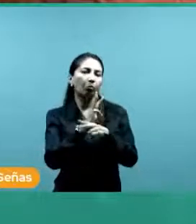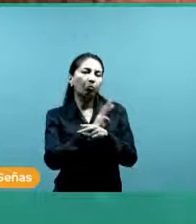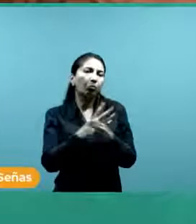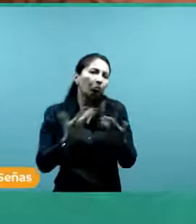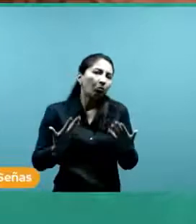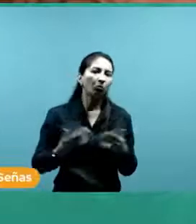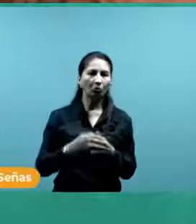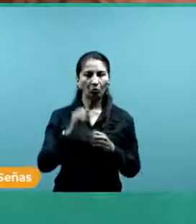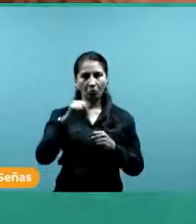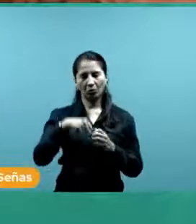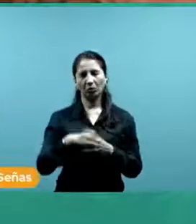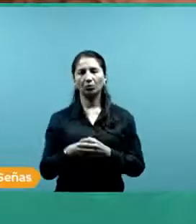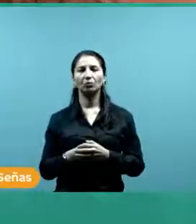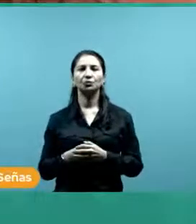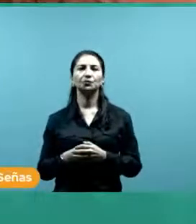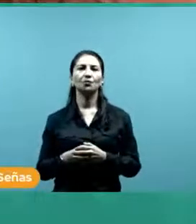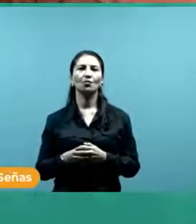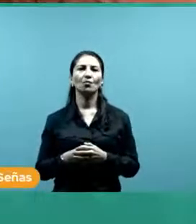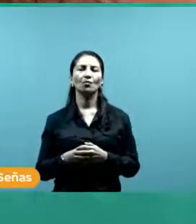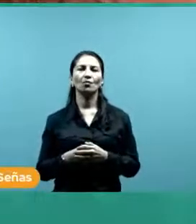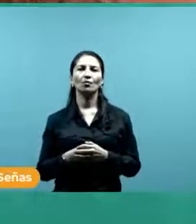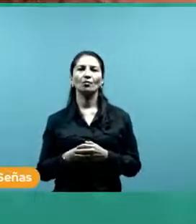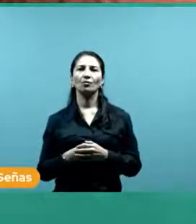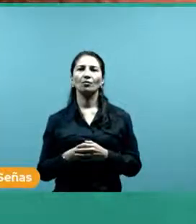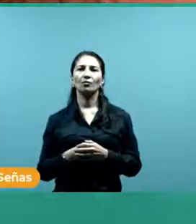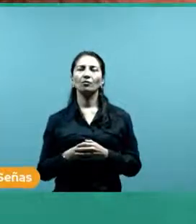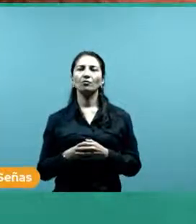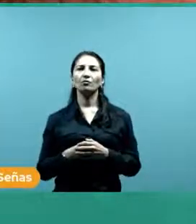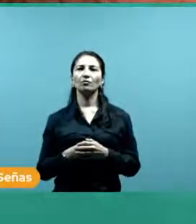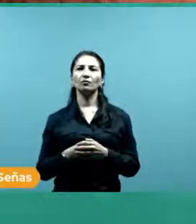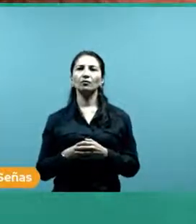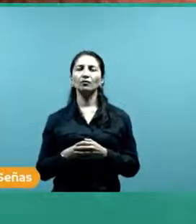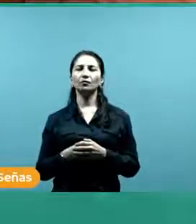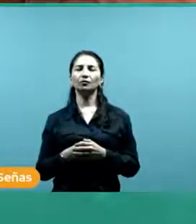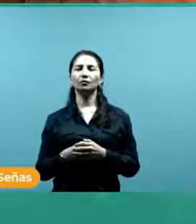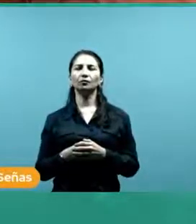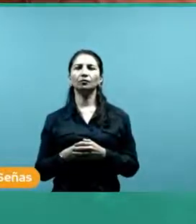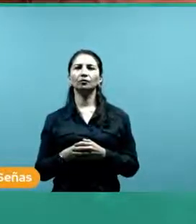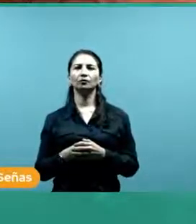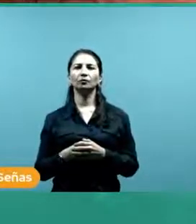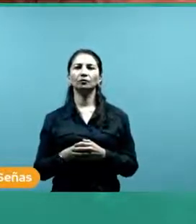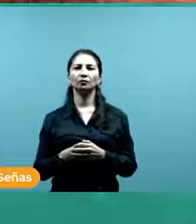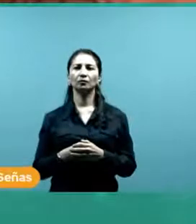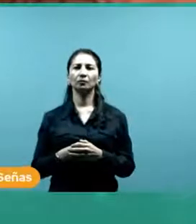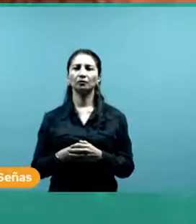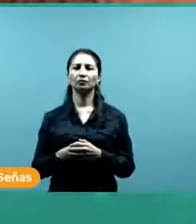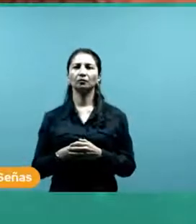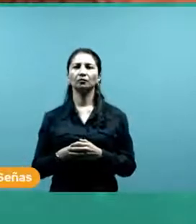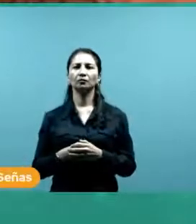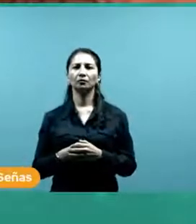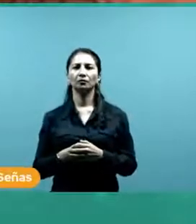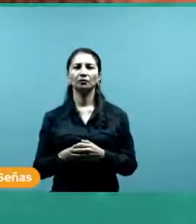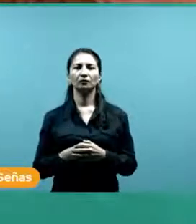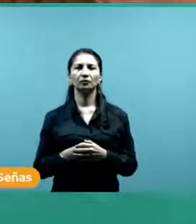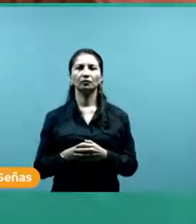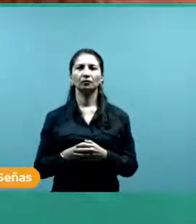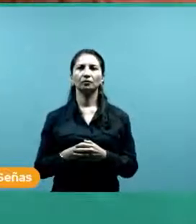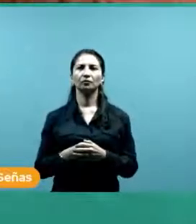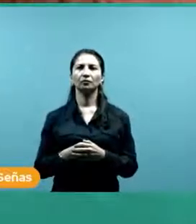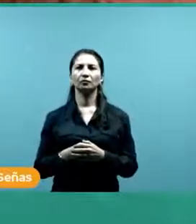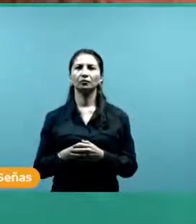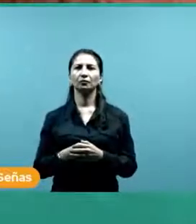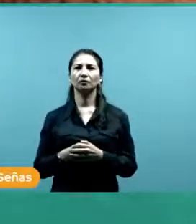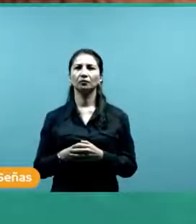artículos relacionados con el trabajo que ustedes estén desempeñando. And today, one of very fashionable thing are